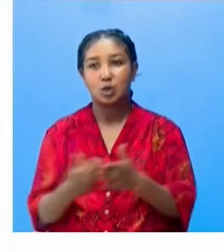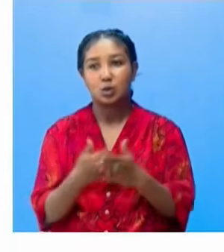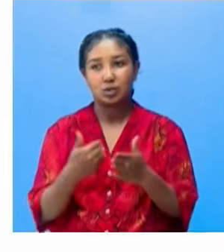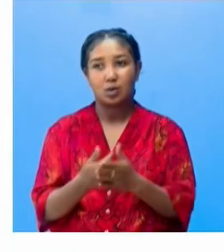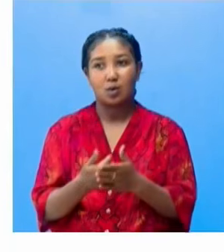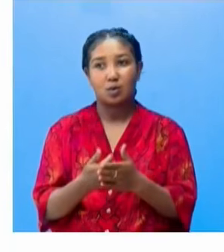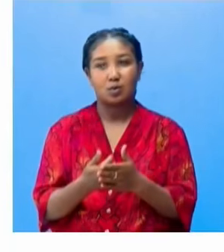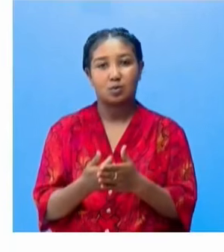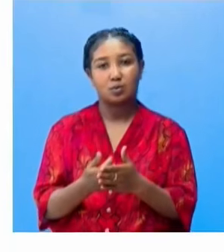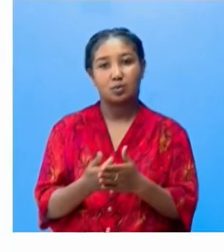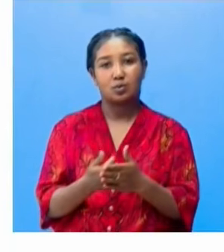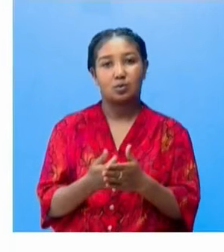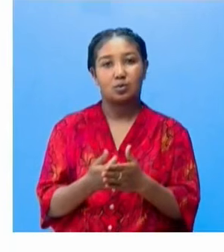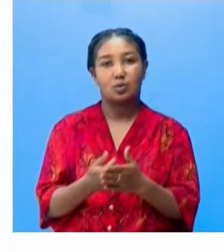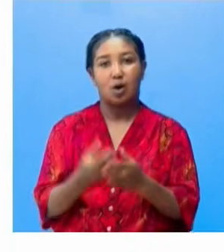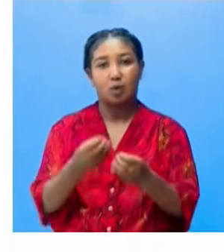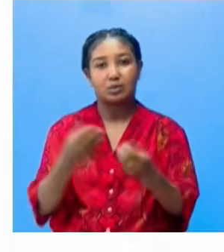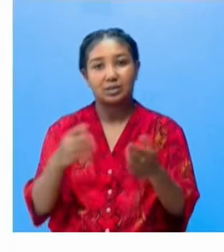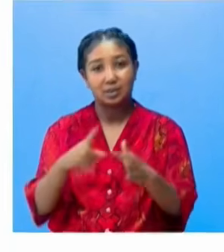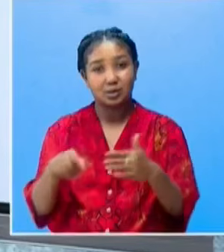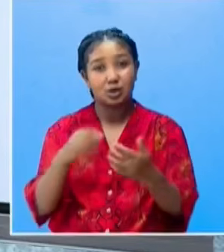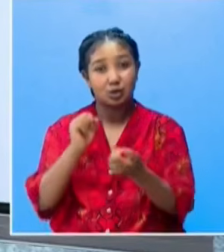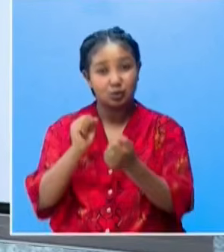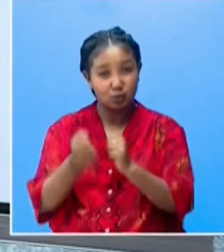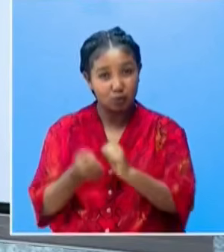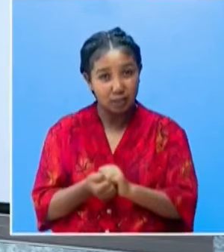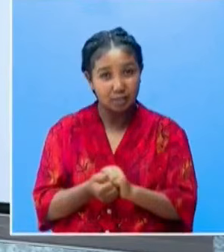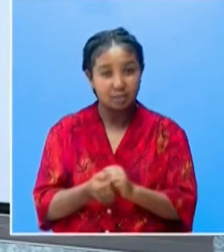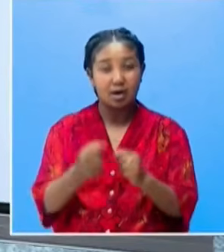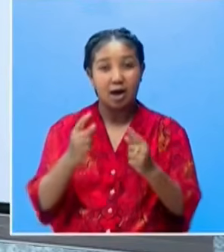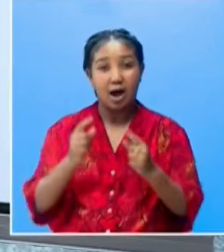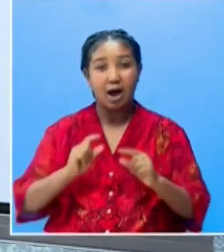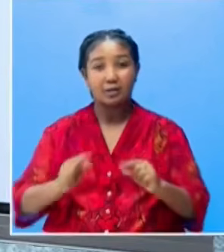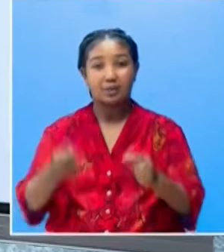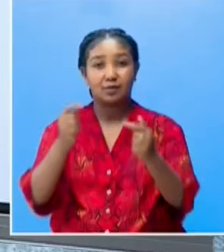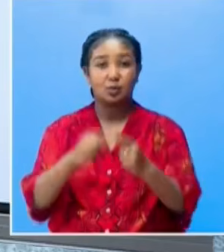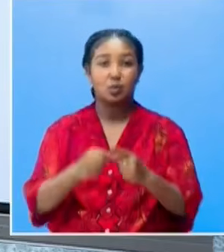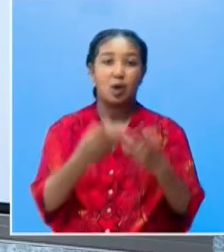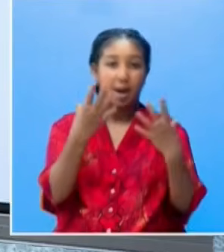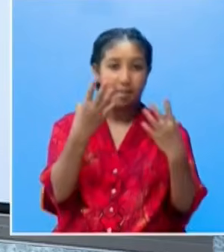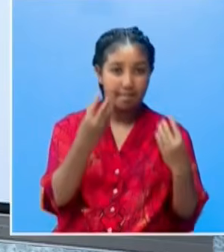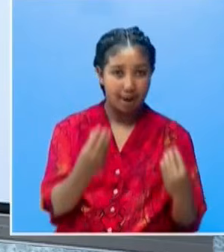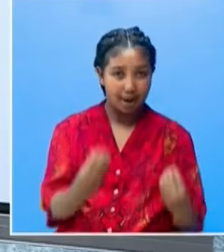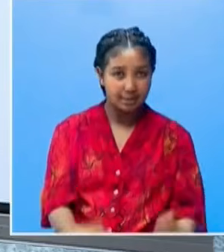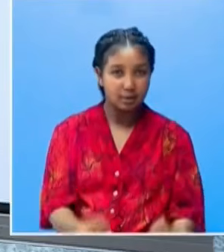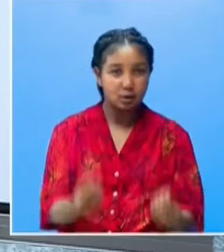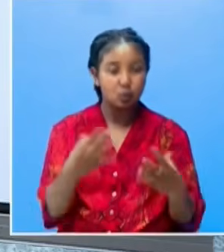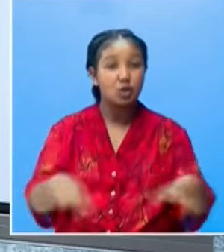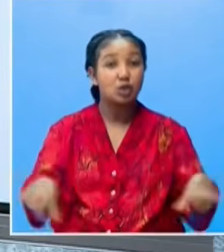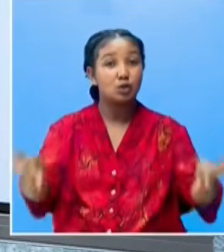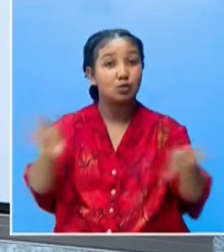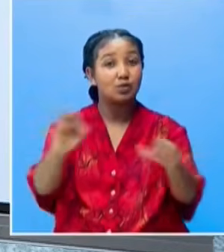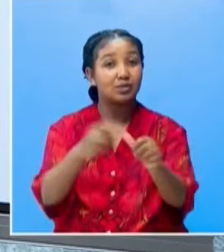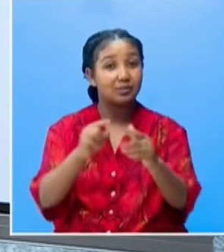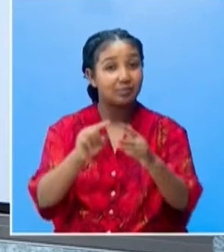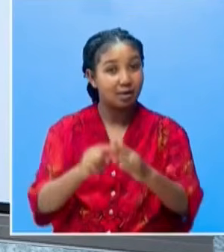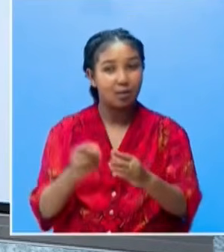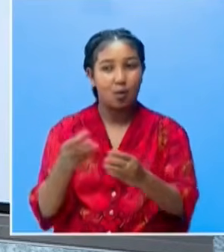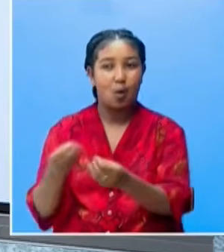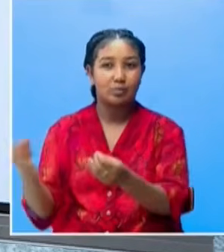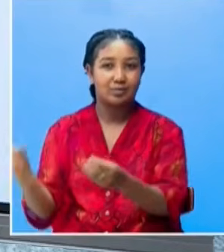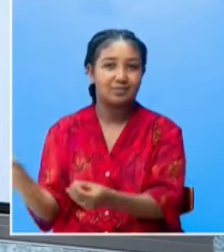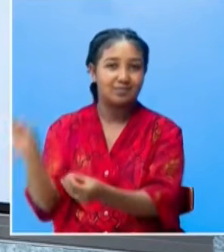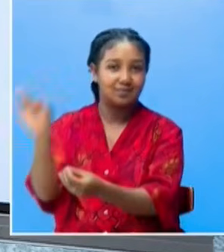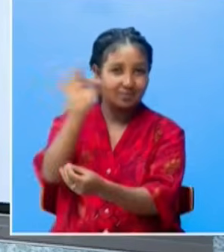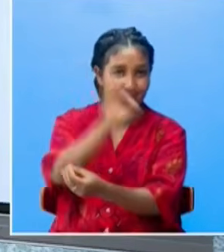object. So to change active sentence into passive, we need to start with the object.